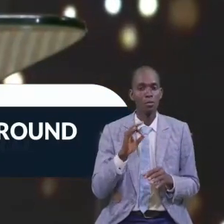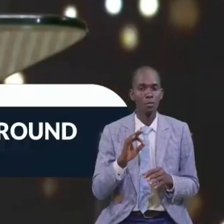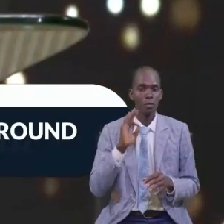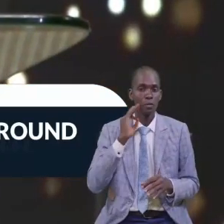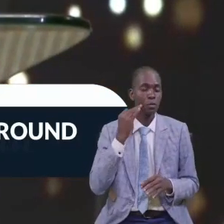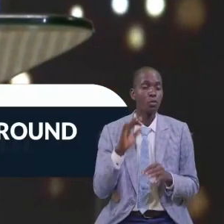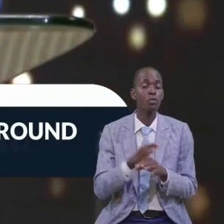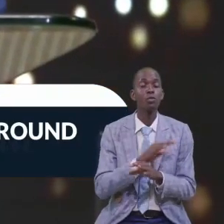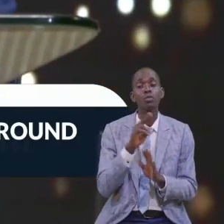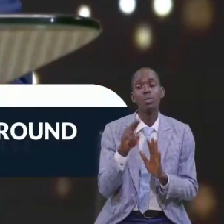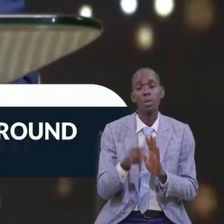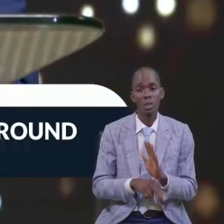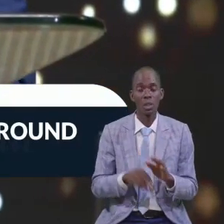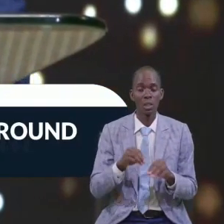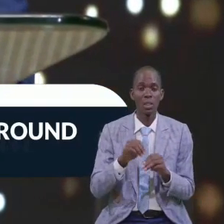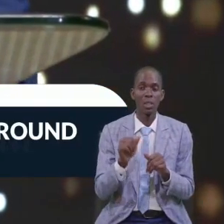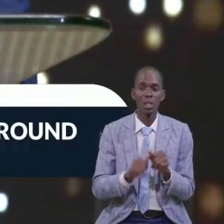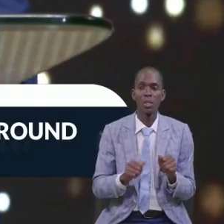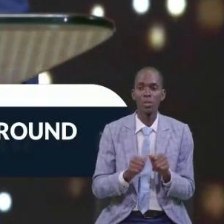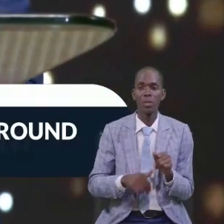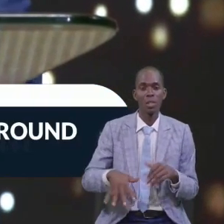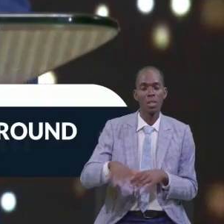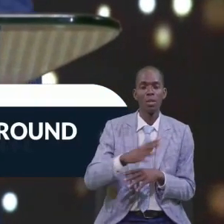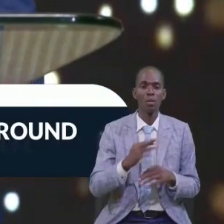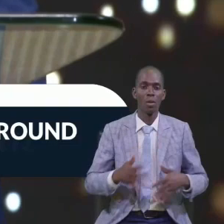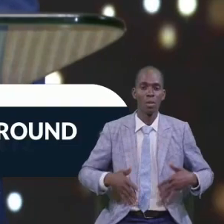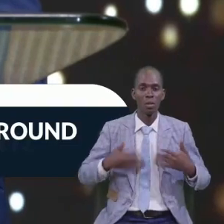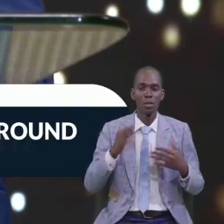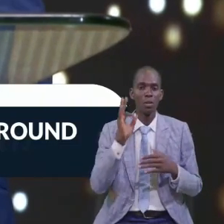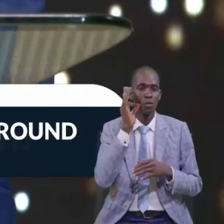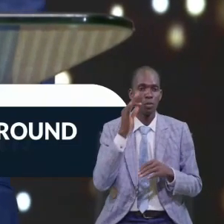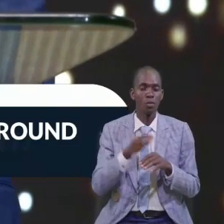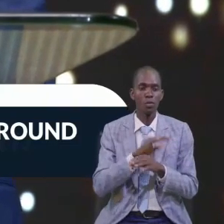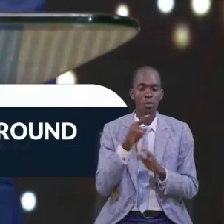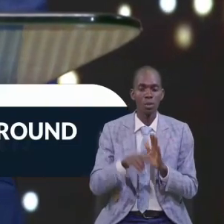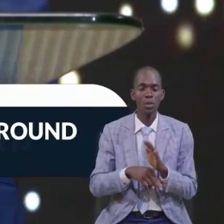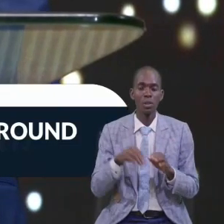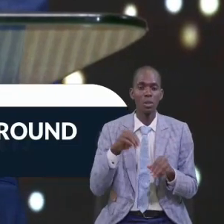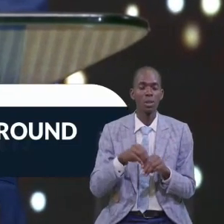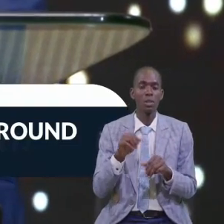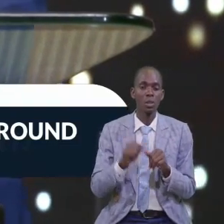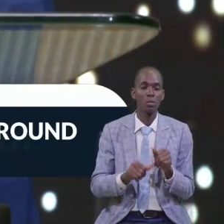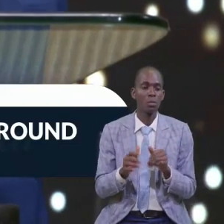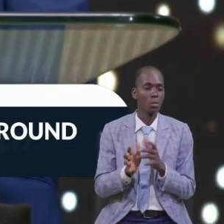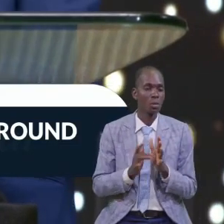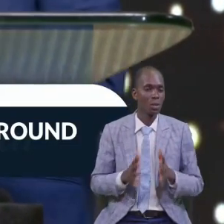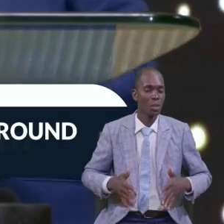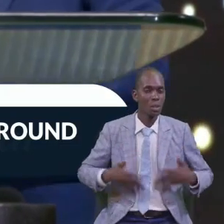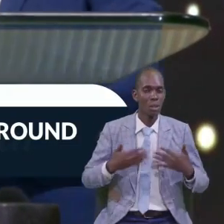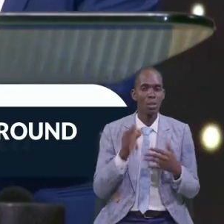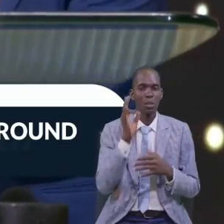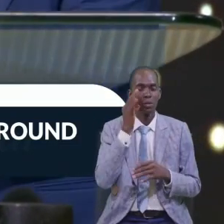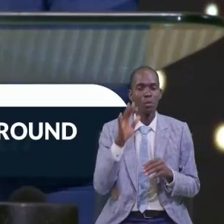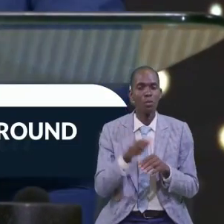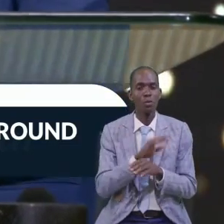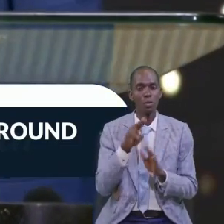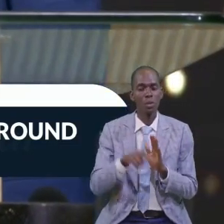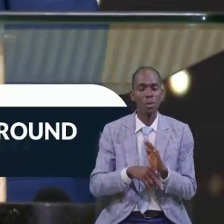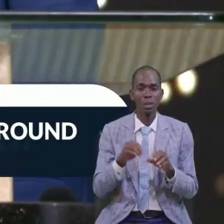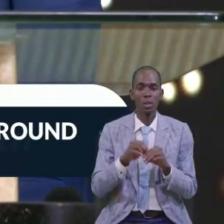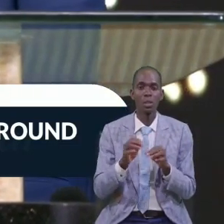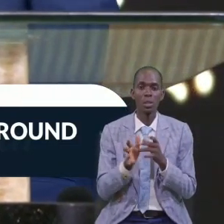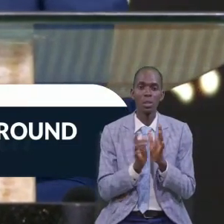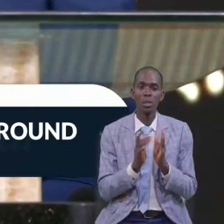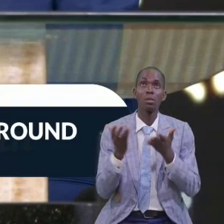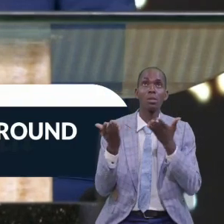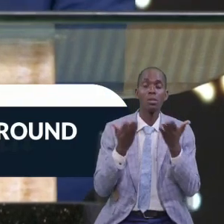every area of our lives, fruitfulness in Christian life, fruitfulness in Christian service, fruitfulness in the work